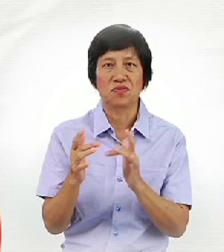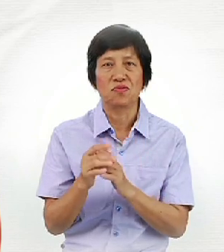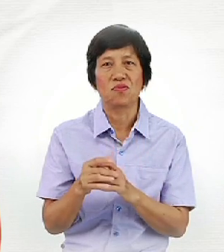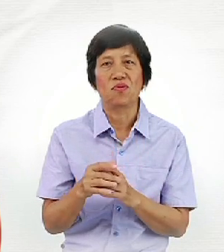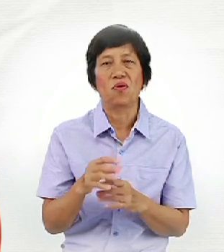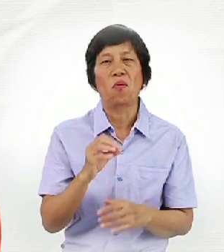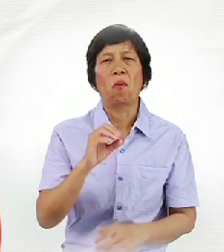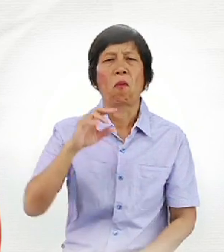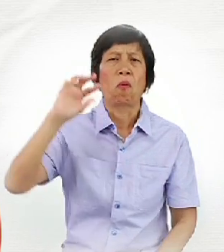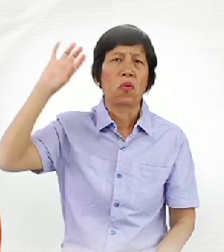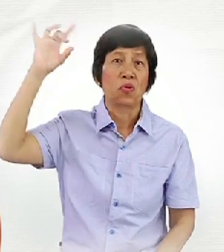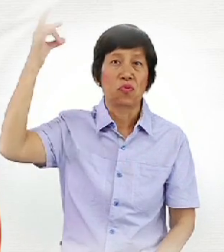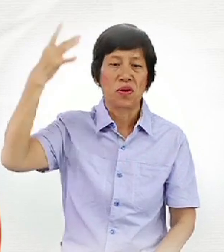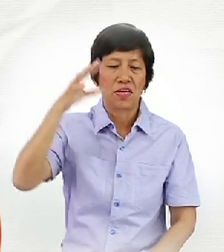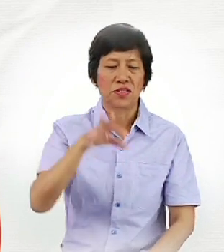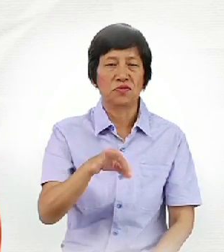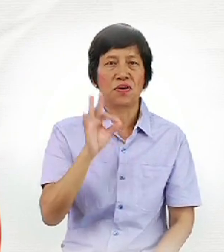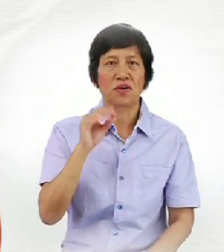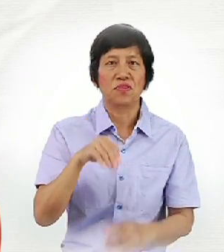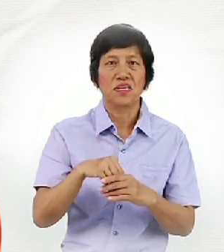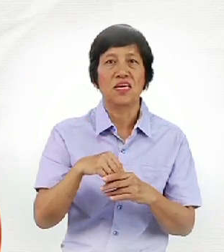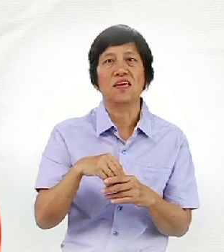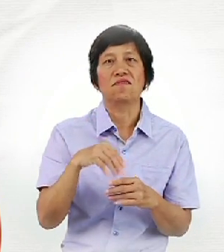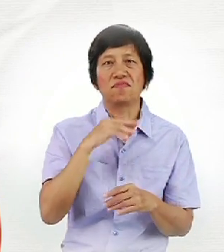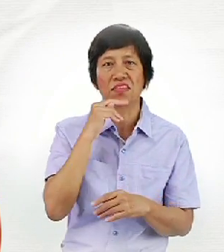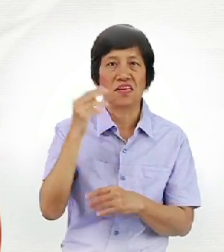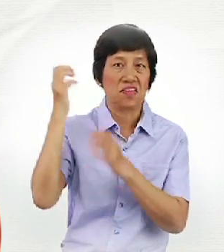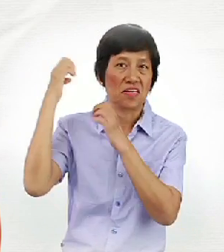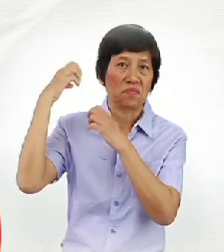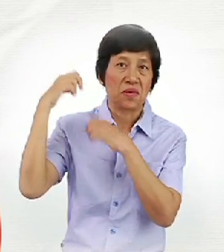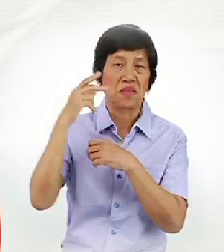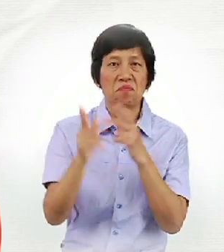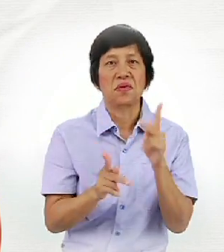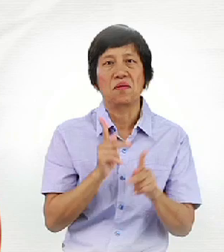grace found in unexpected people